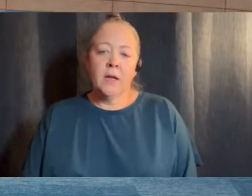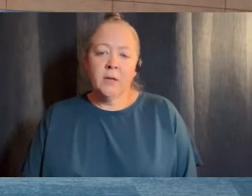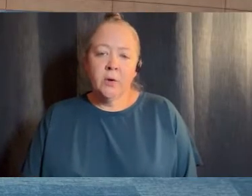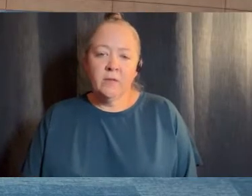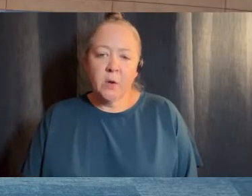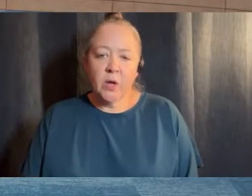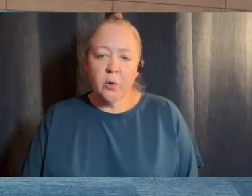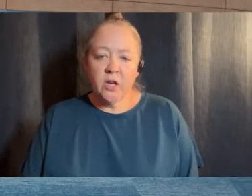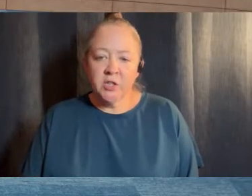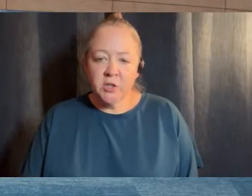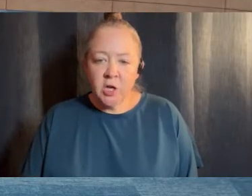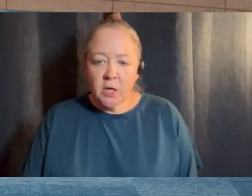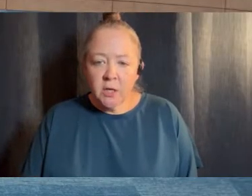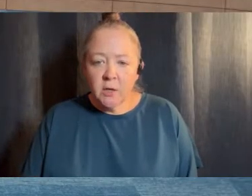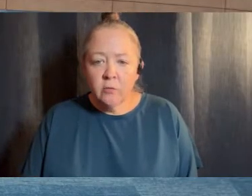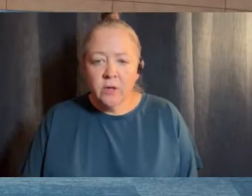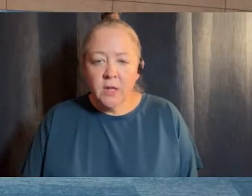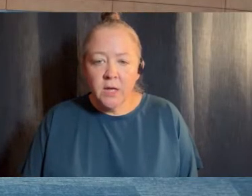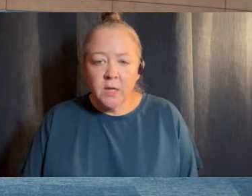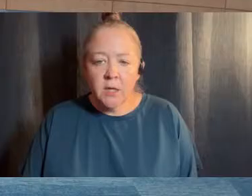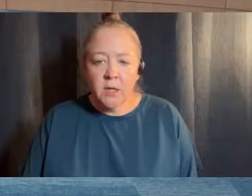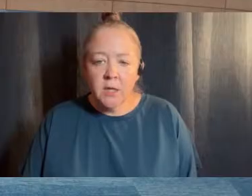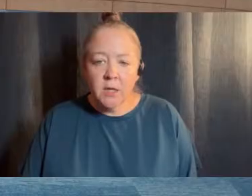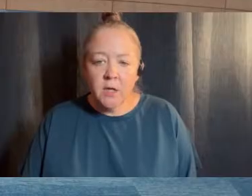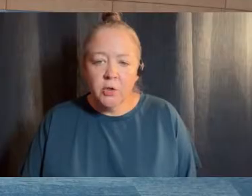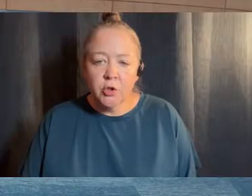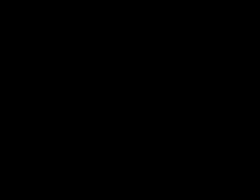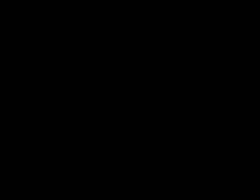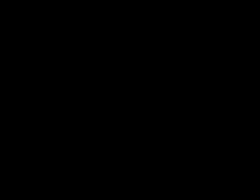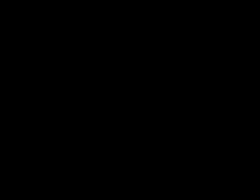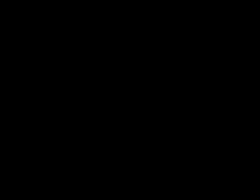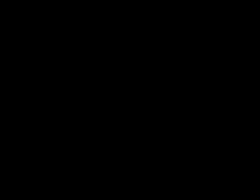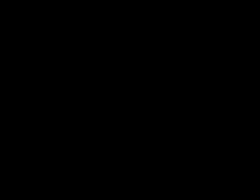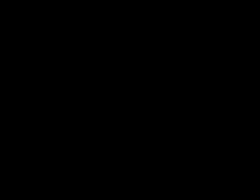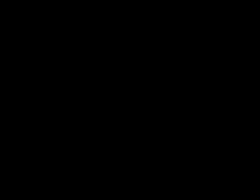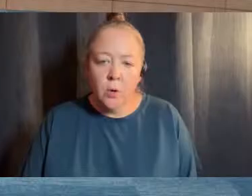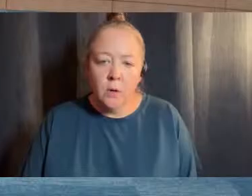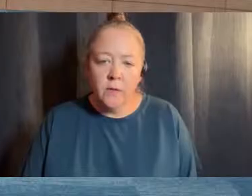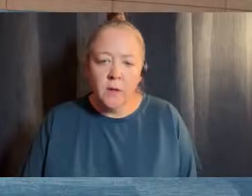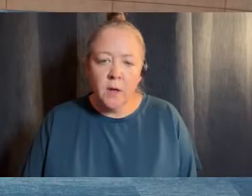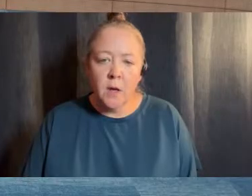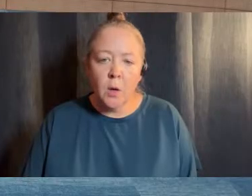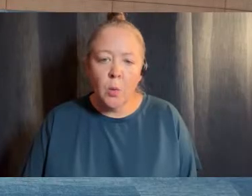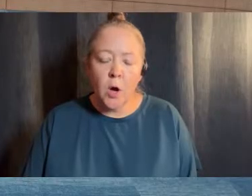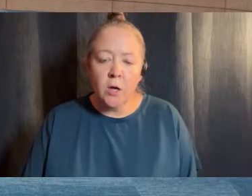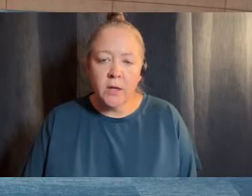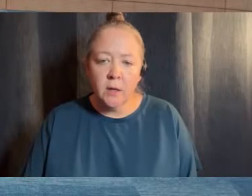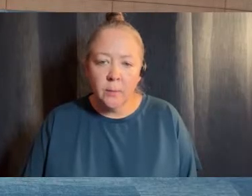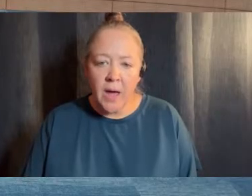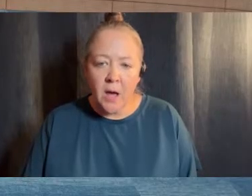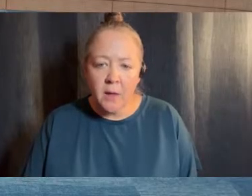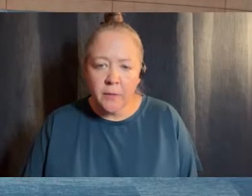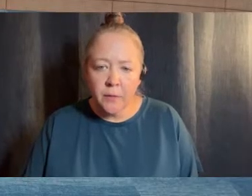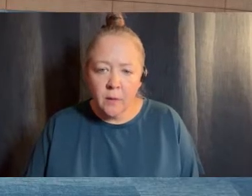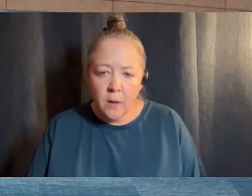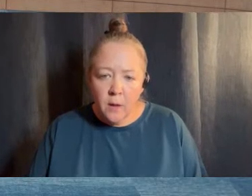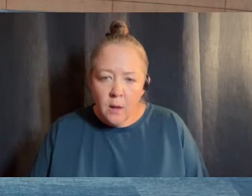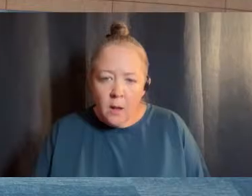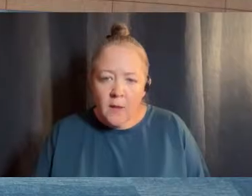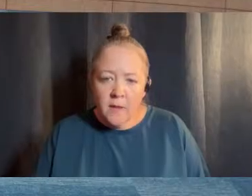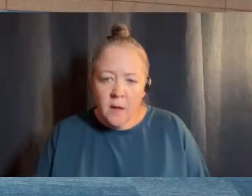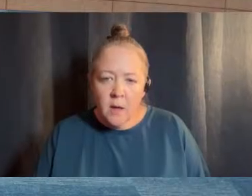All right, I do have a quick question related to the walking